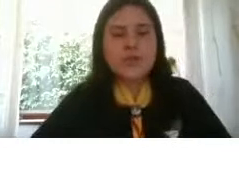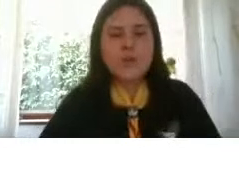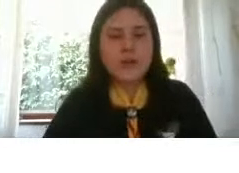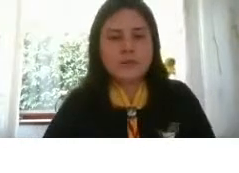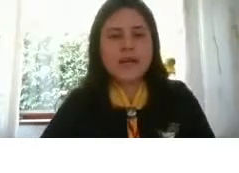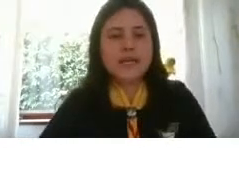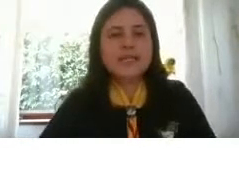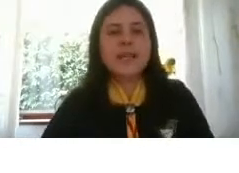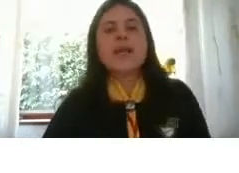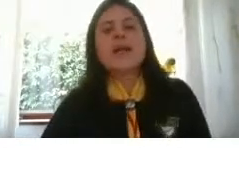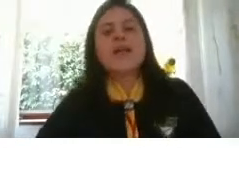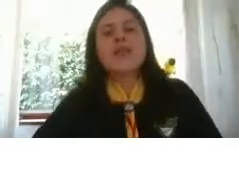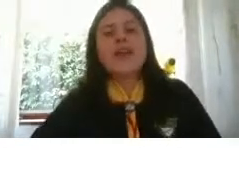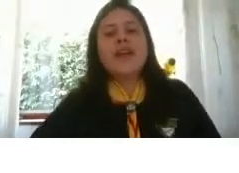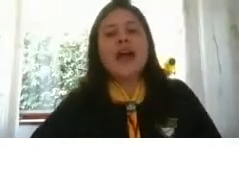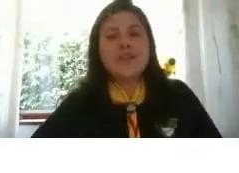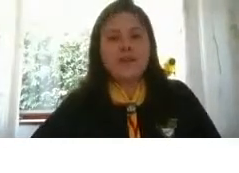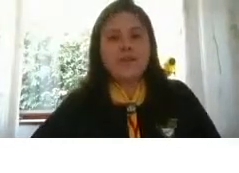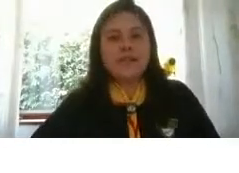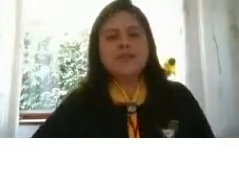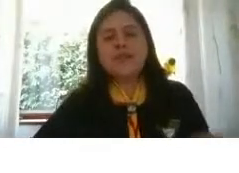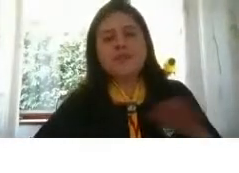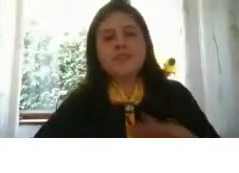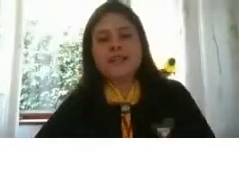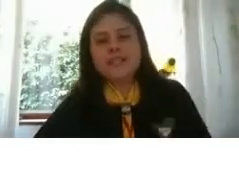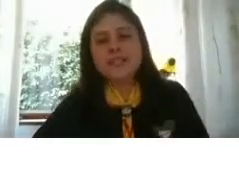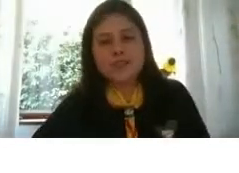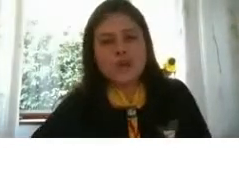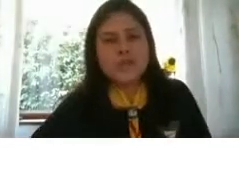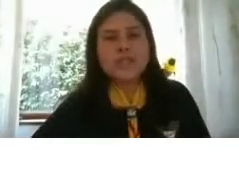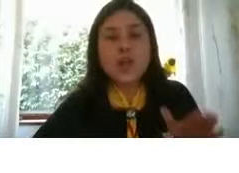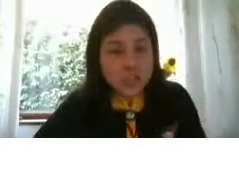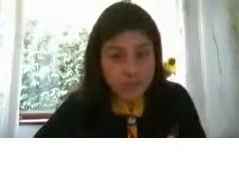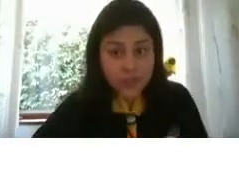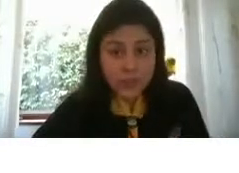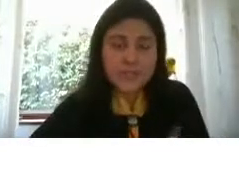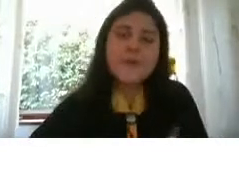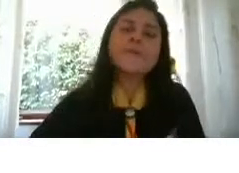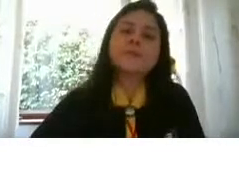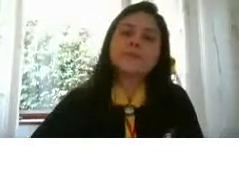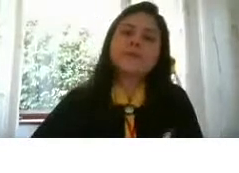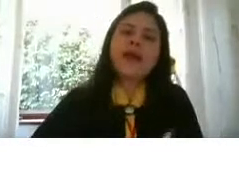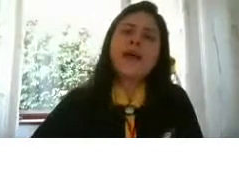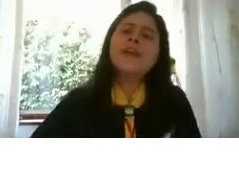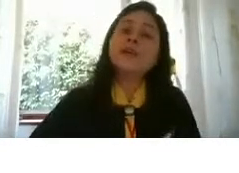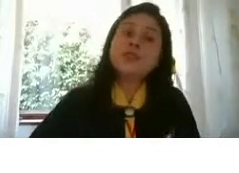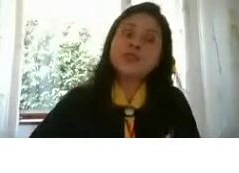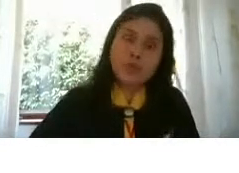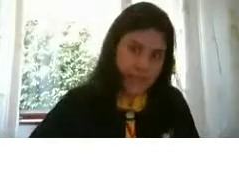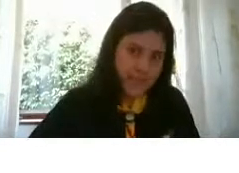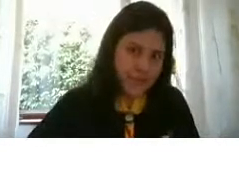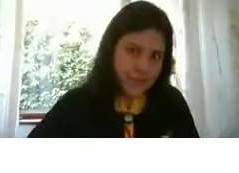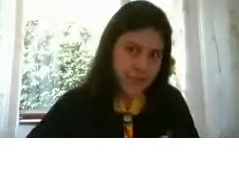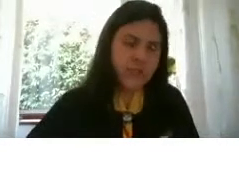britishsign.co.uk website, the alphabet. You can find in this website lots of resources, and there are also some